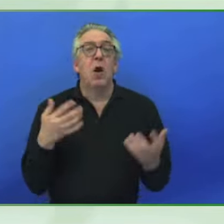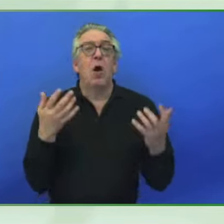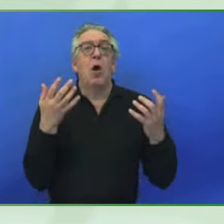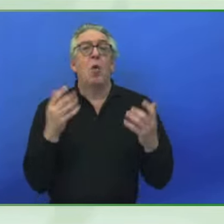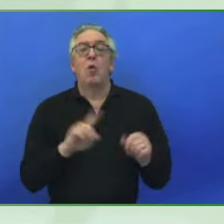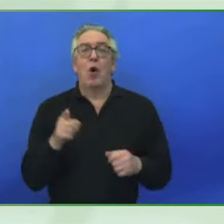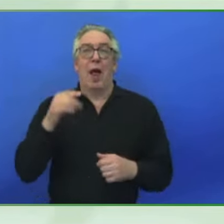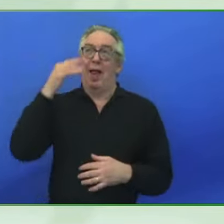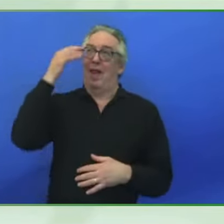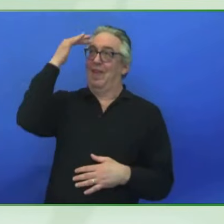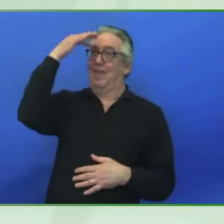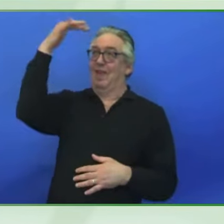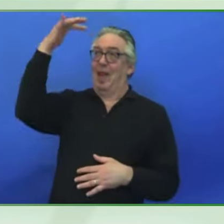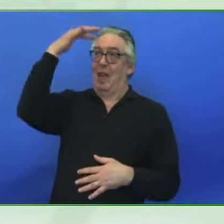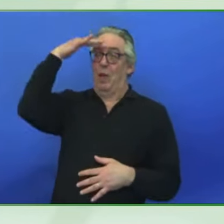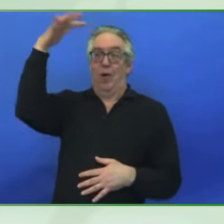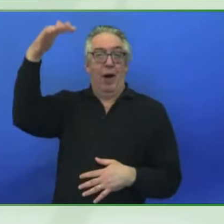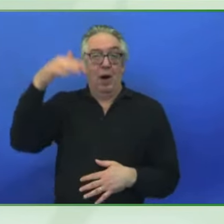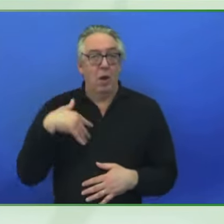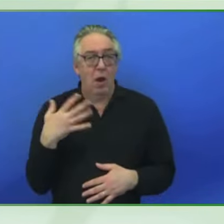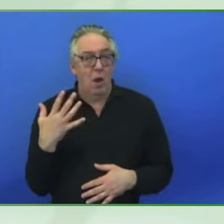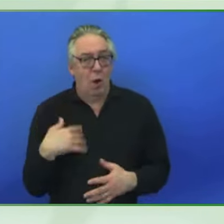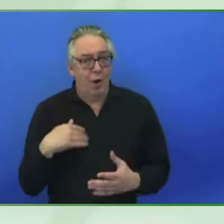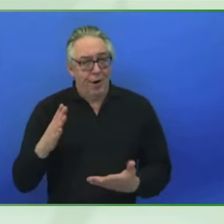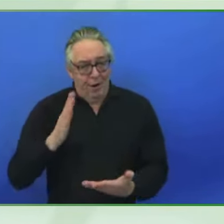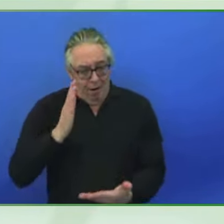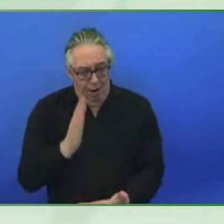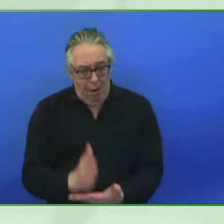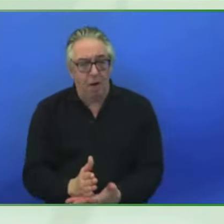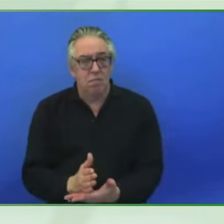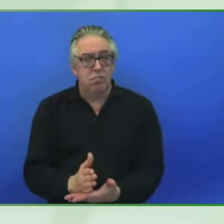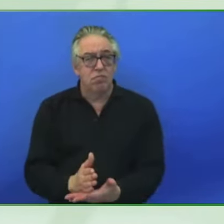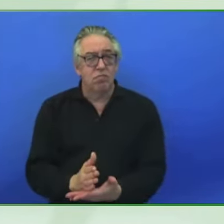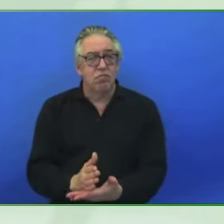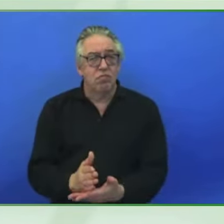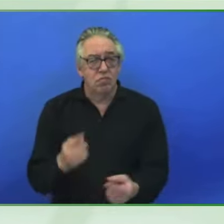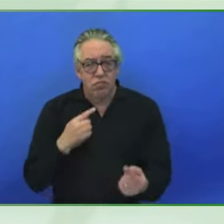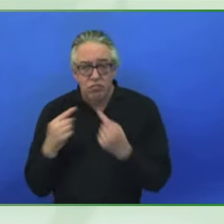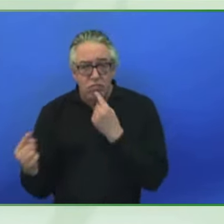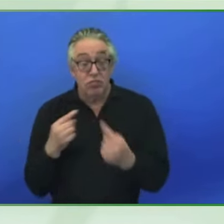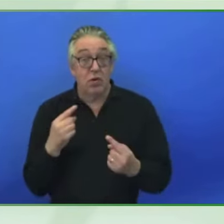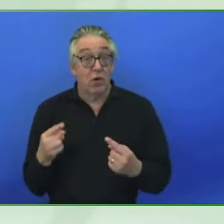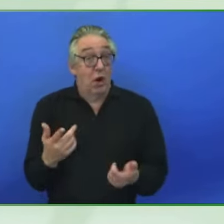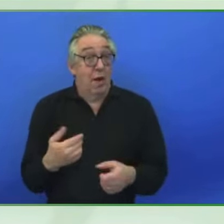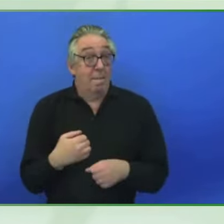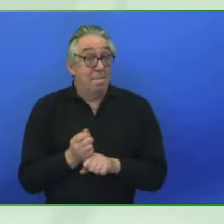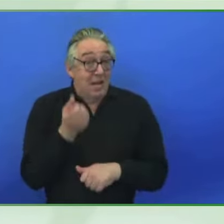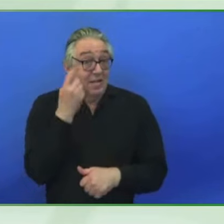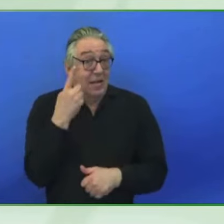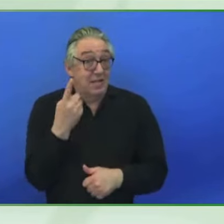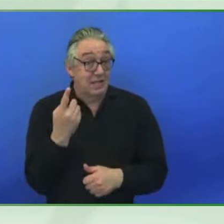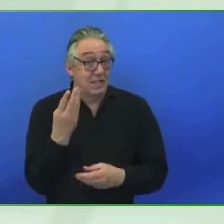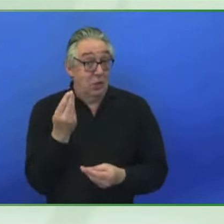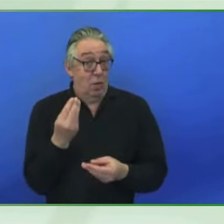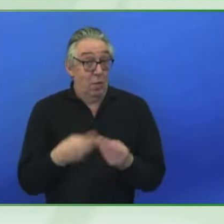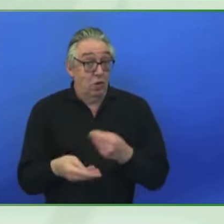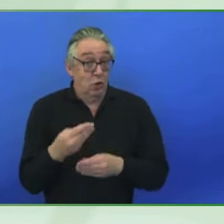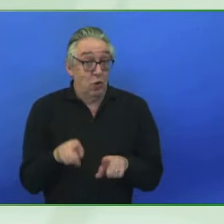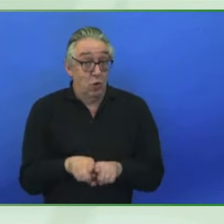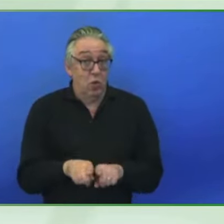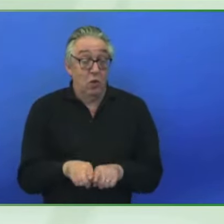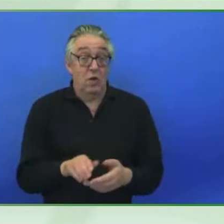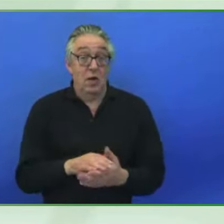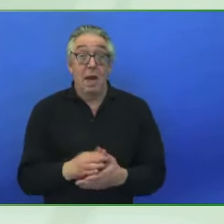a really solid conversation for us to have as Microsoft commercially. Most businesses and organizations, when we engage with them about